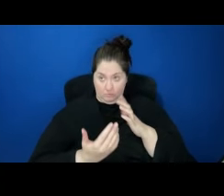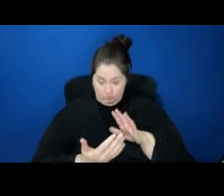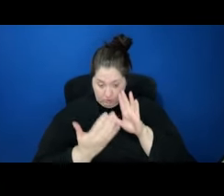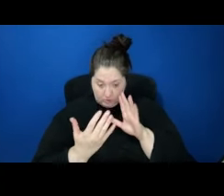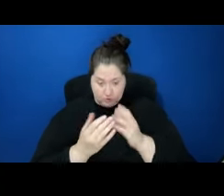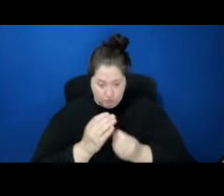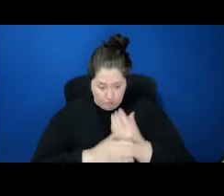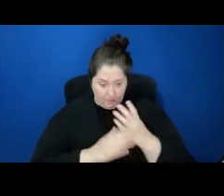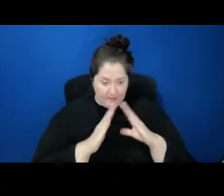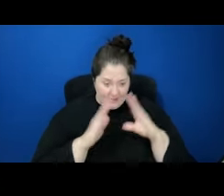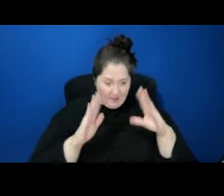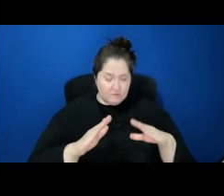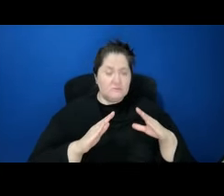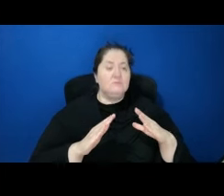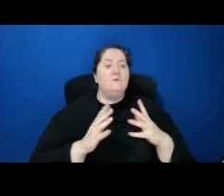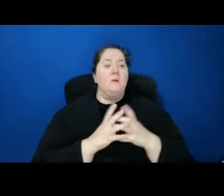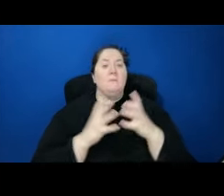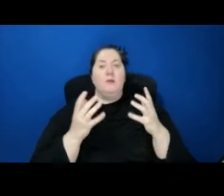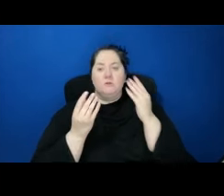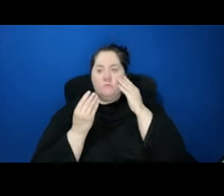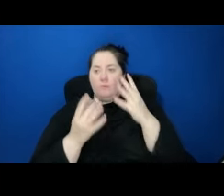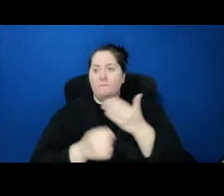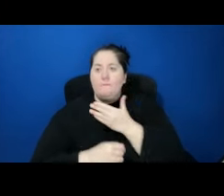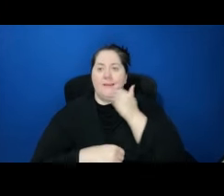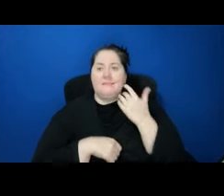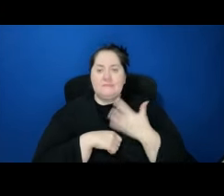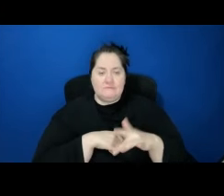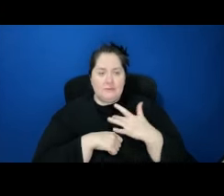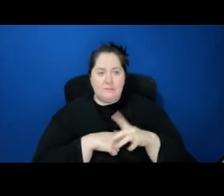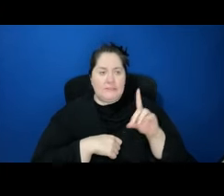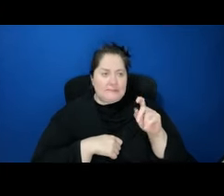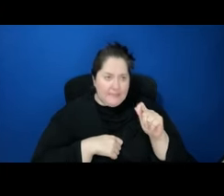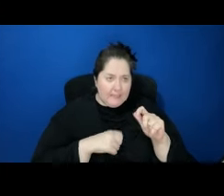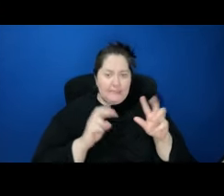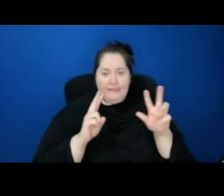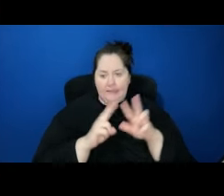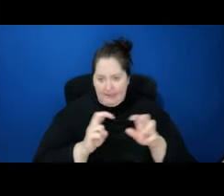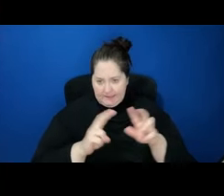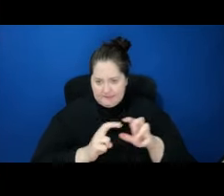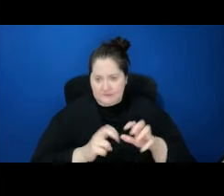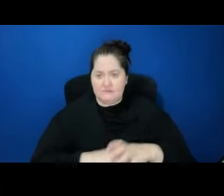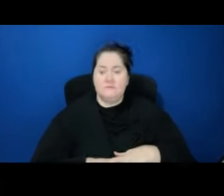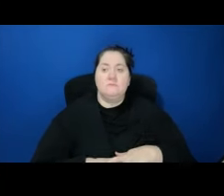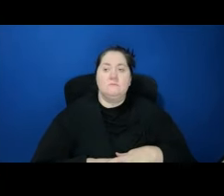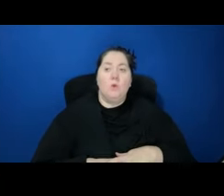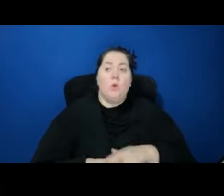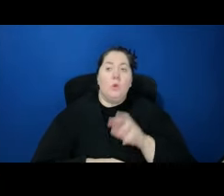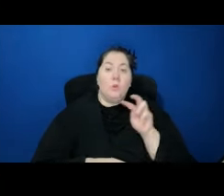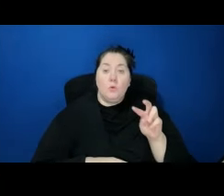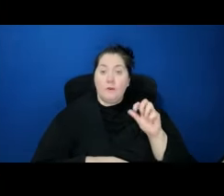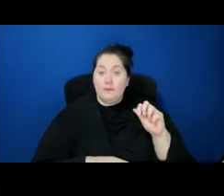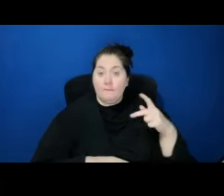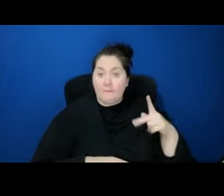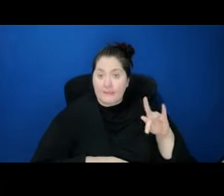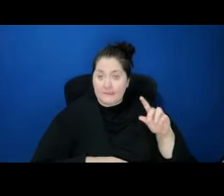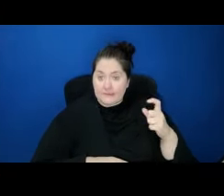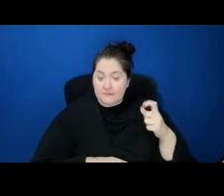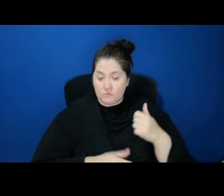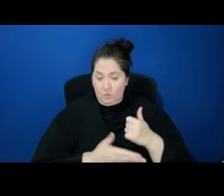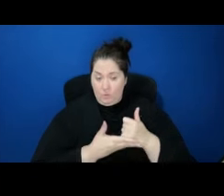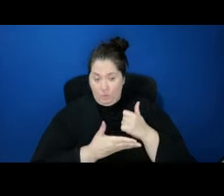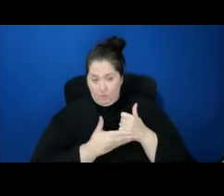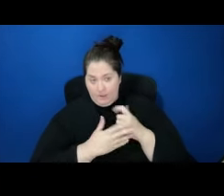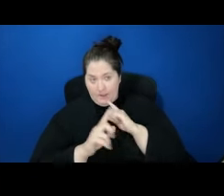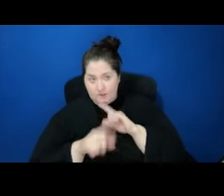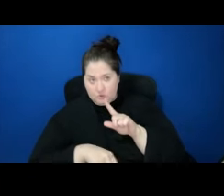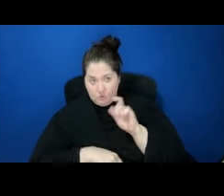the next 20 years is very much informed by the best available data and analysis. So I invite you to take a look at the appendix and hope that it helps answer that question